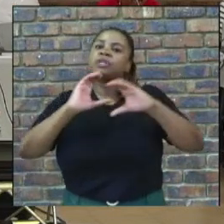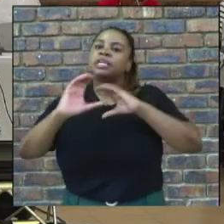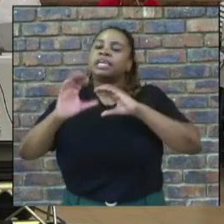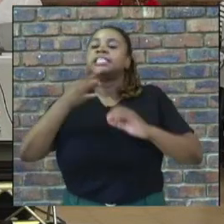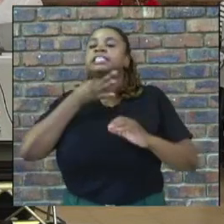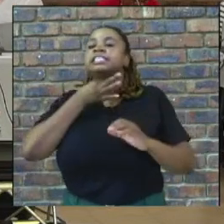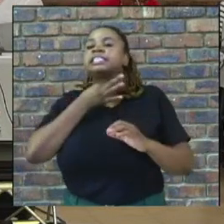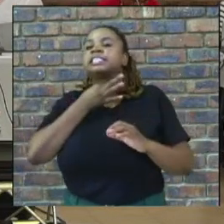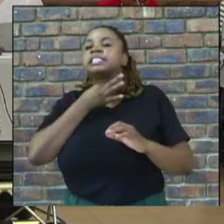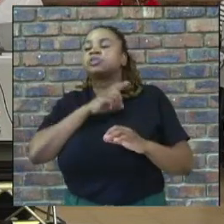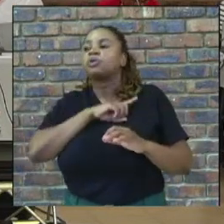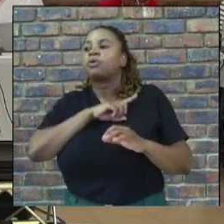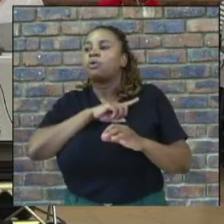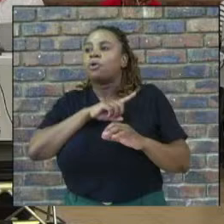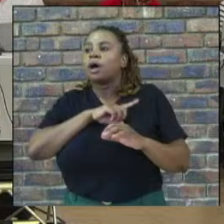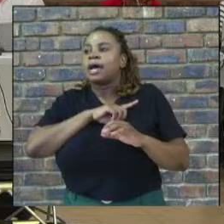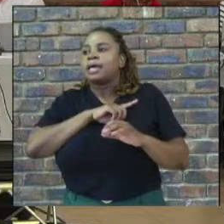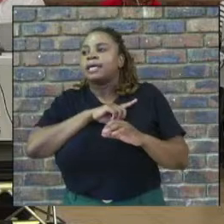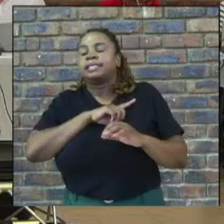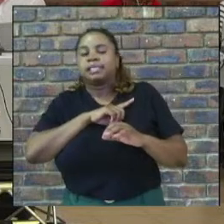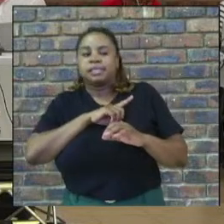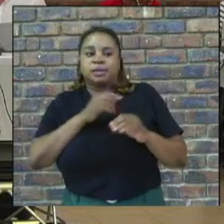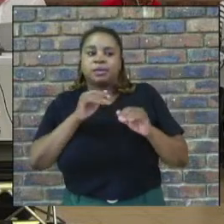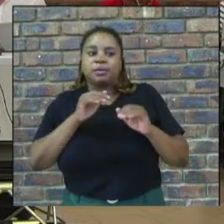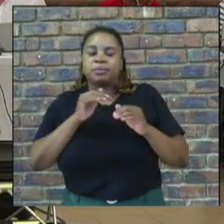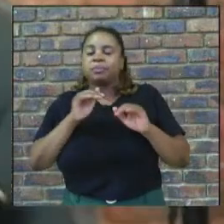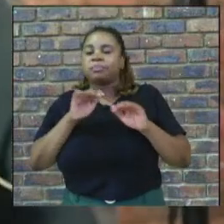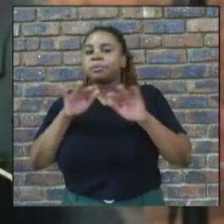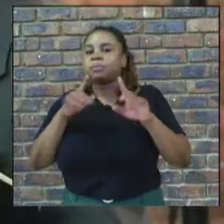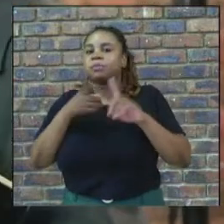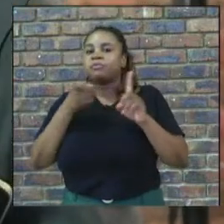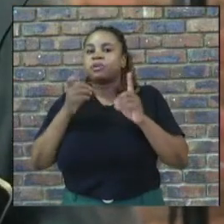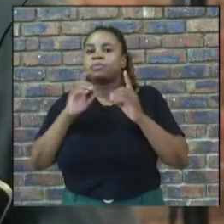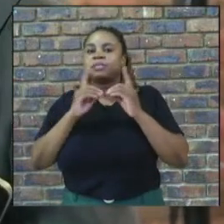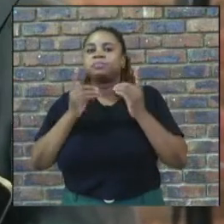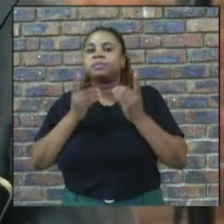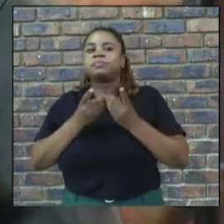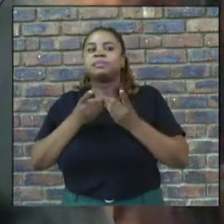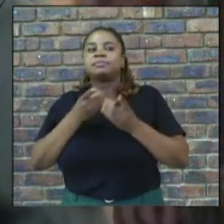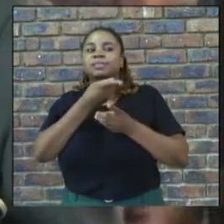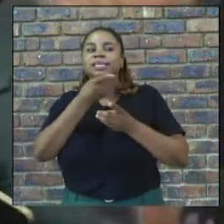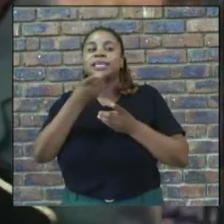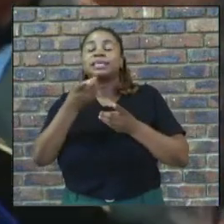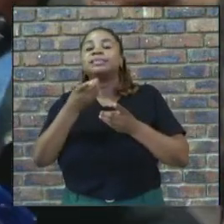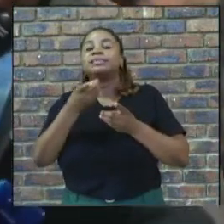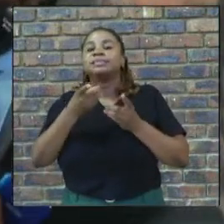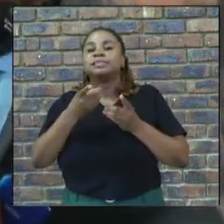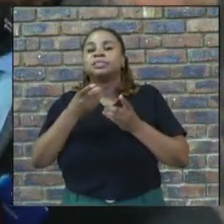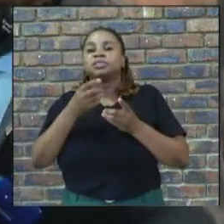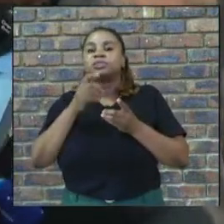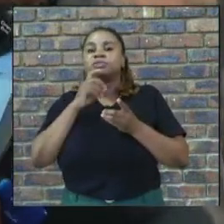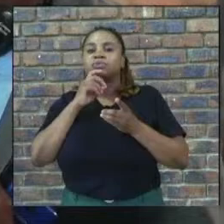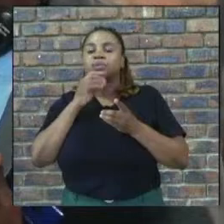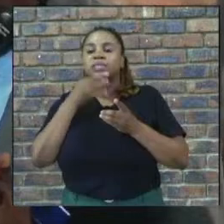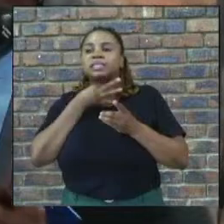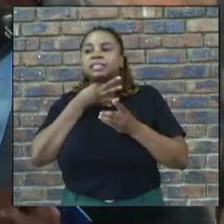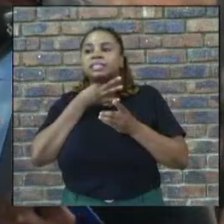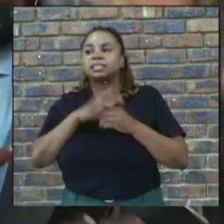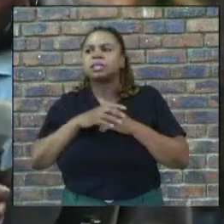finances are English people. They must hear from first instance. Just hold on, my brother. Just hold on. There's a lot of